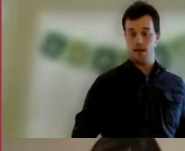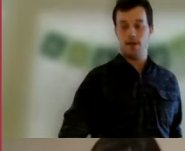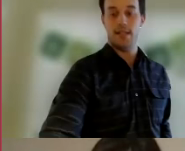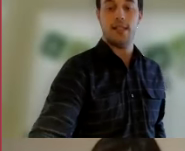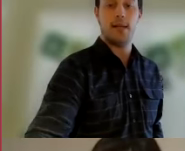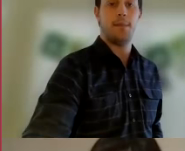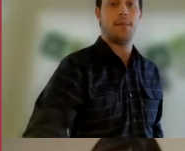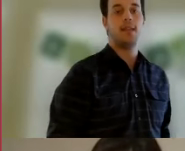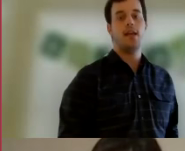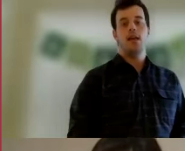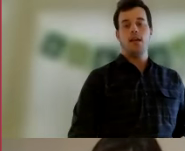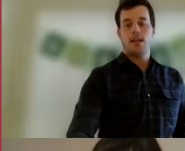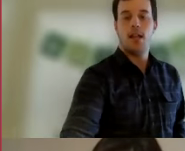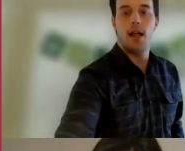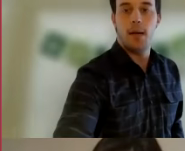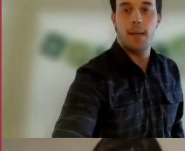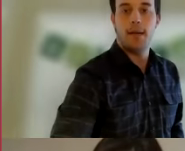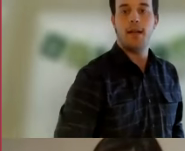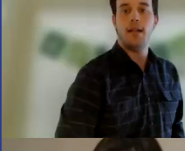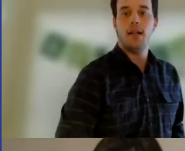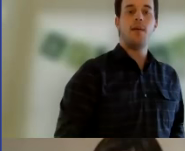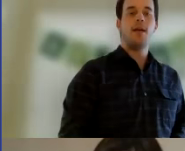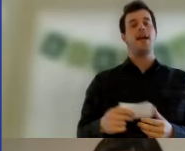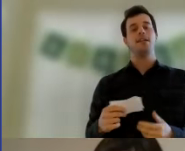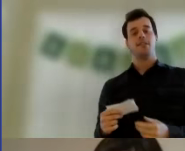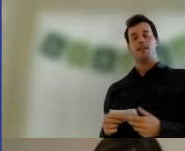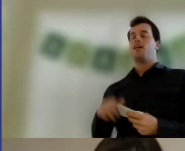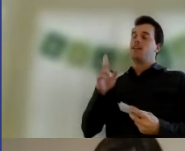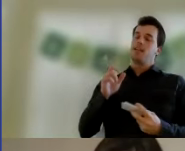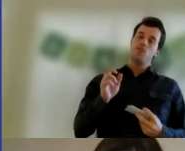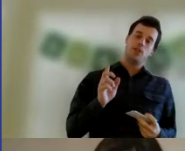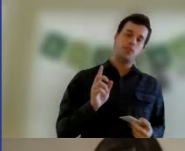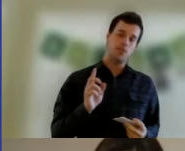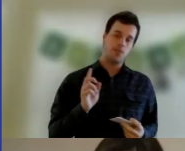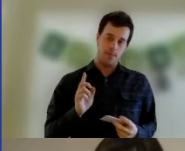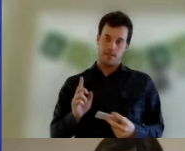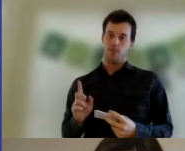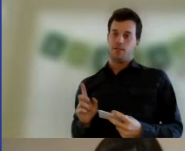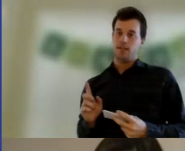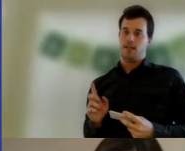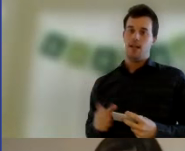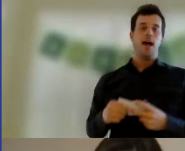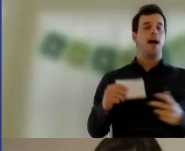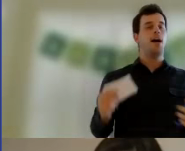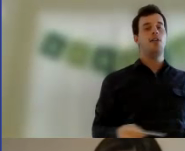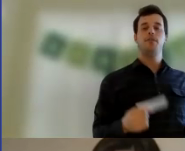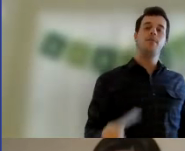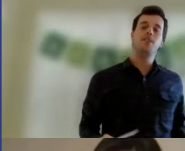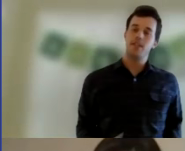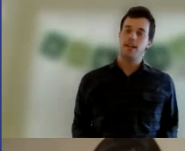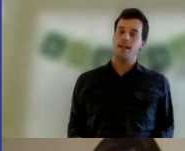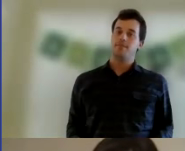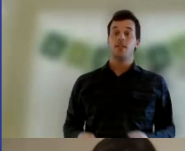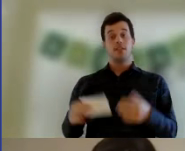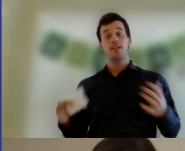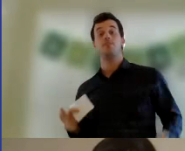all Americans. Uh, Now you might be asking, now I'd like you all to think about this question. How often do we